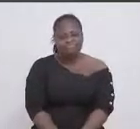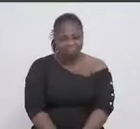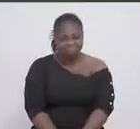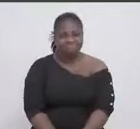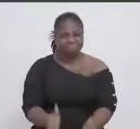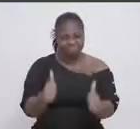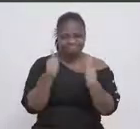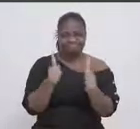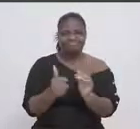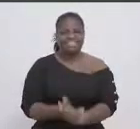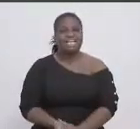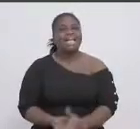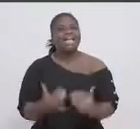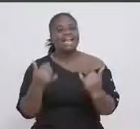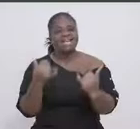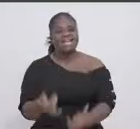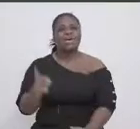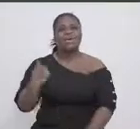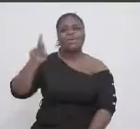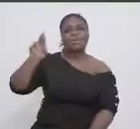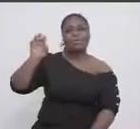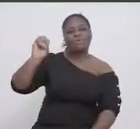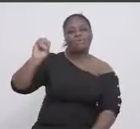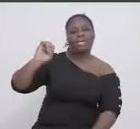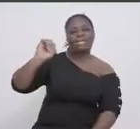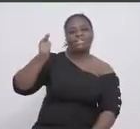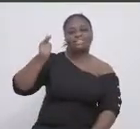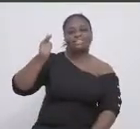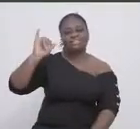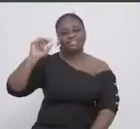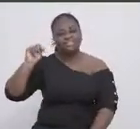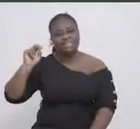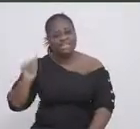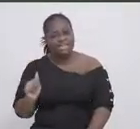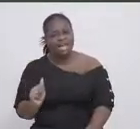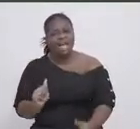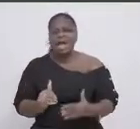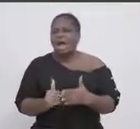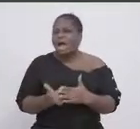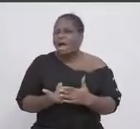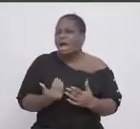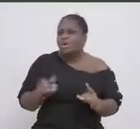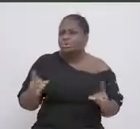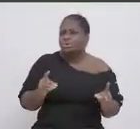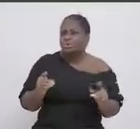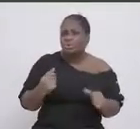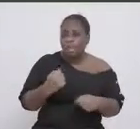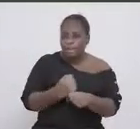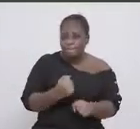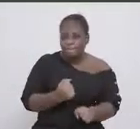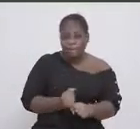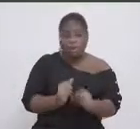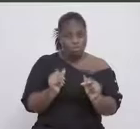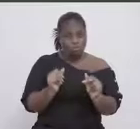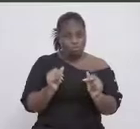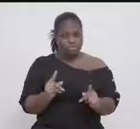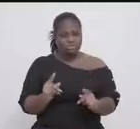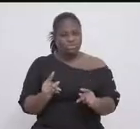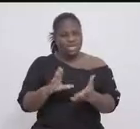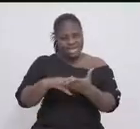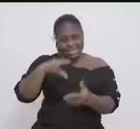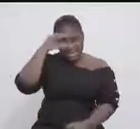Fantastic. Let me come to Regina now. Regina, how do we make opportunities to learn code